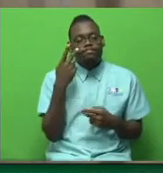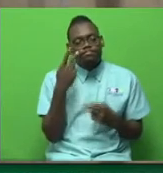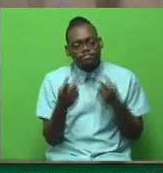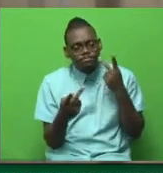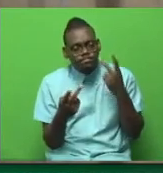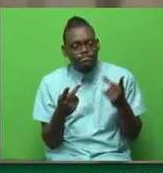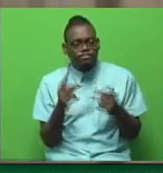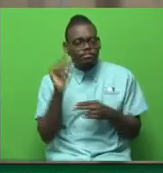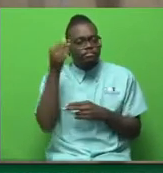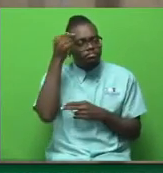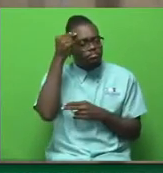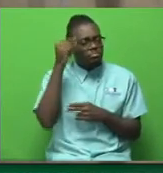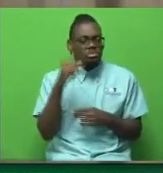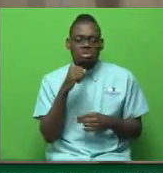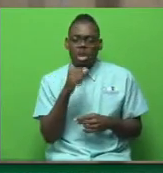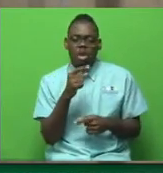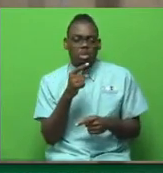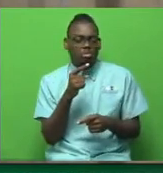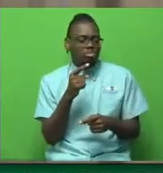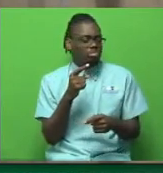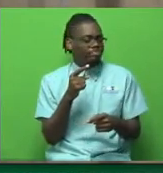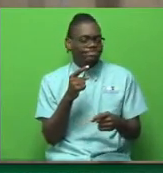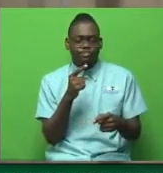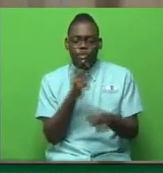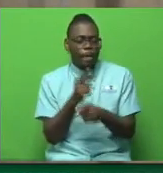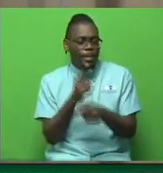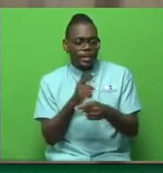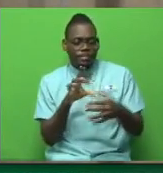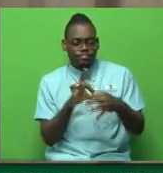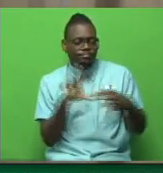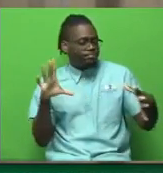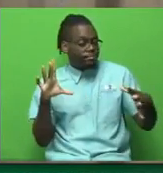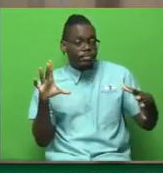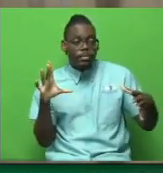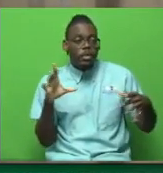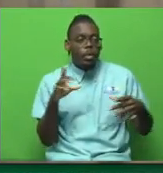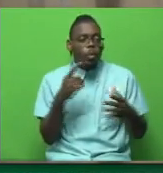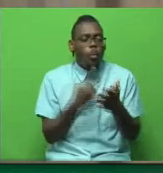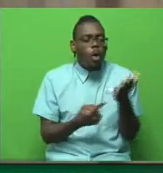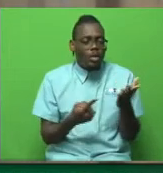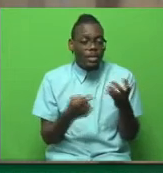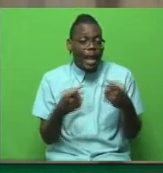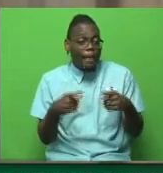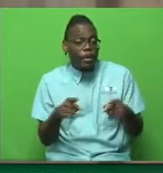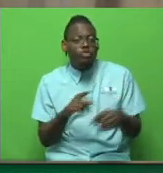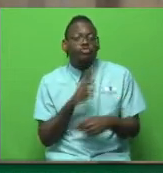has with respect to what is going on with the reality in Trinidad and Tobago